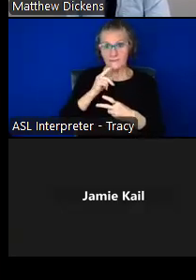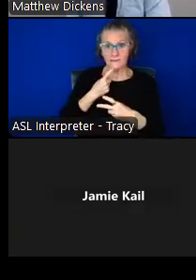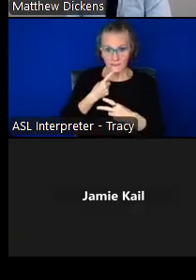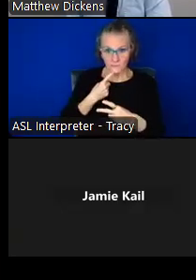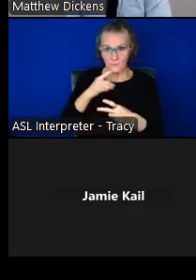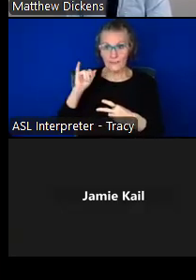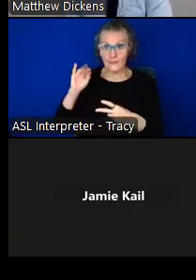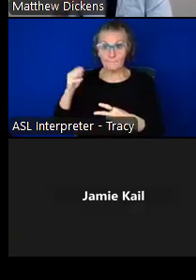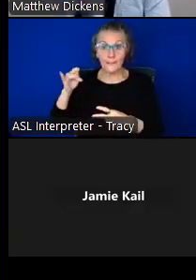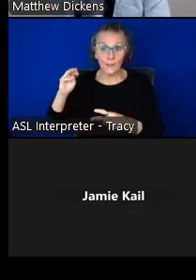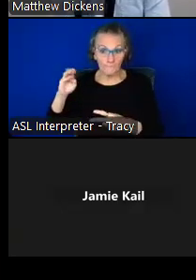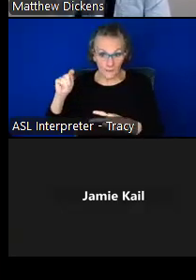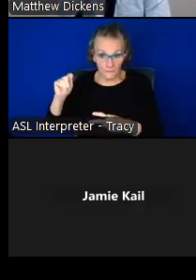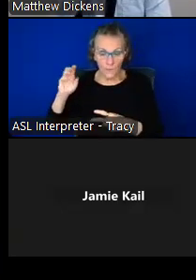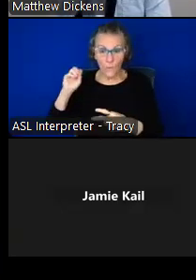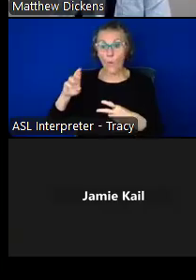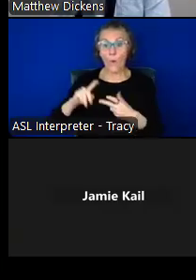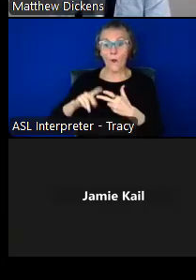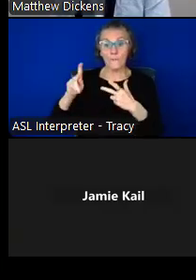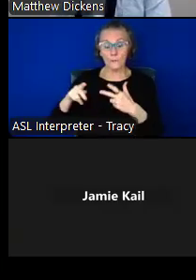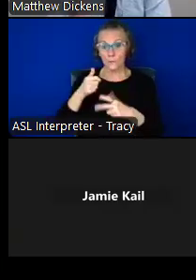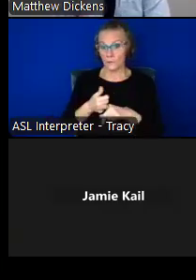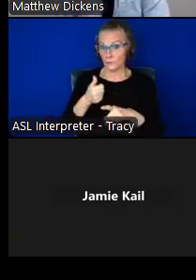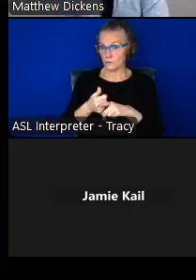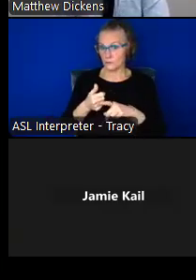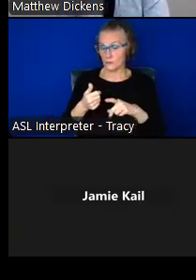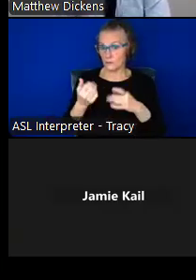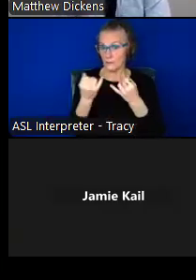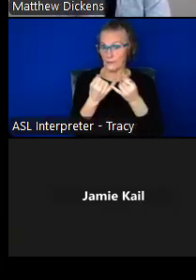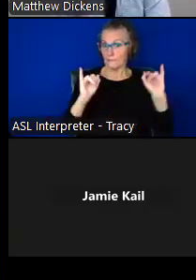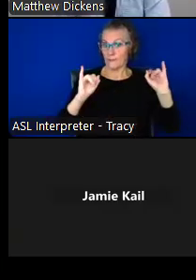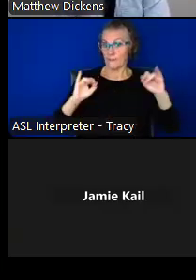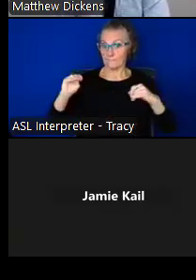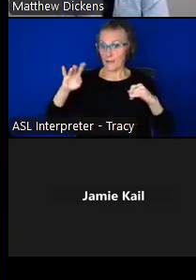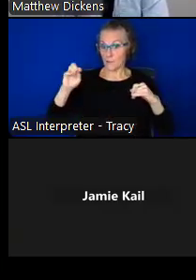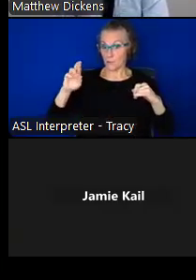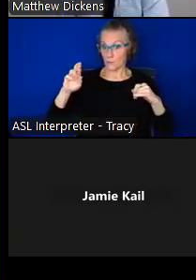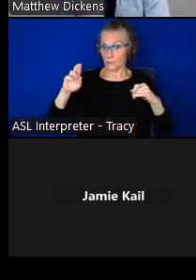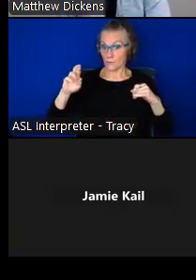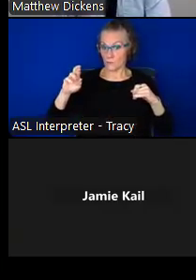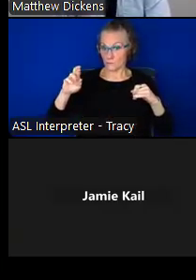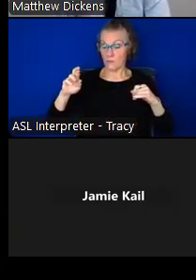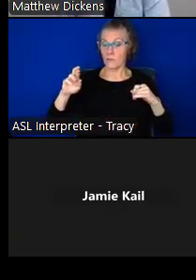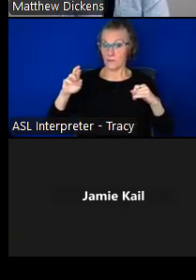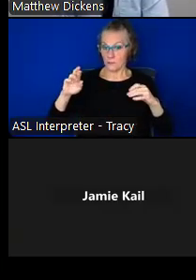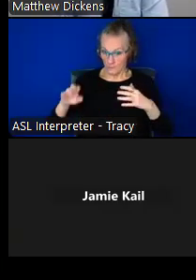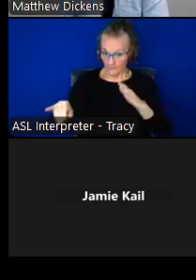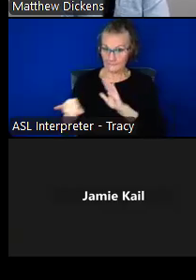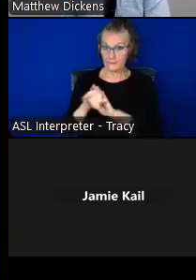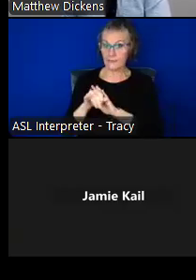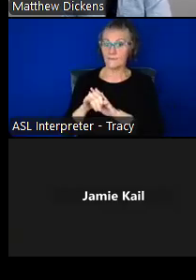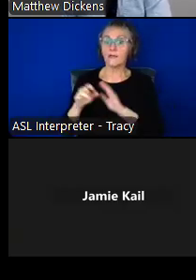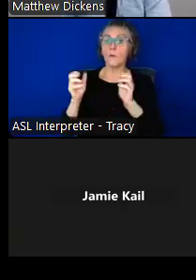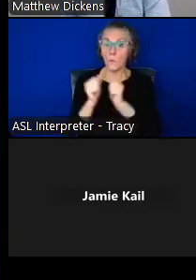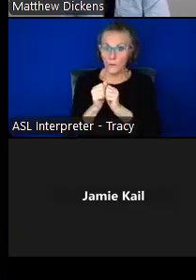impairment, or somebody who is an emancipated minor who is also identified as having a